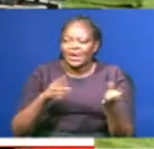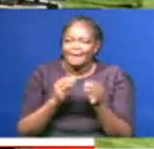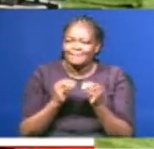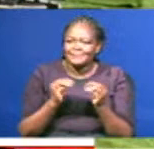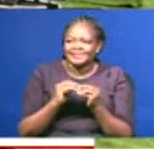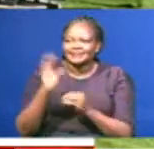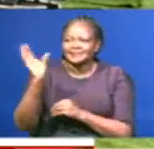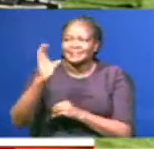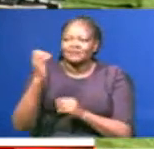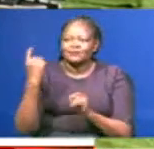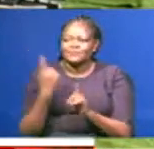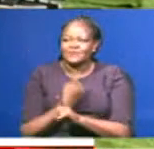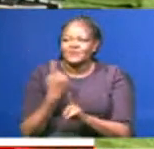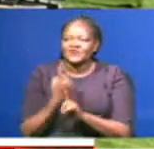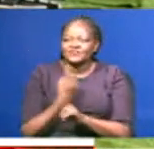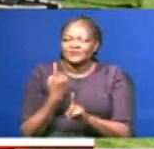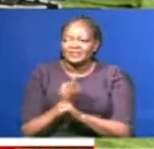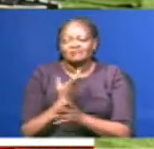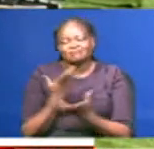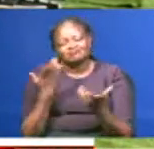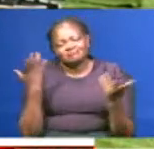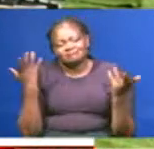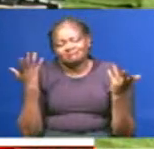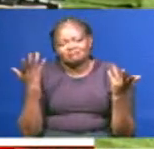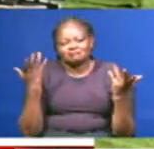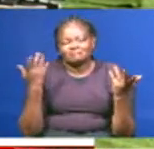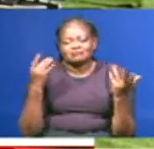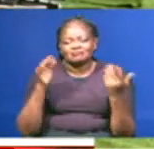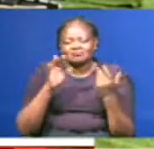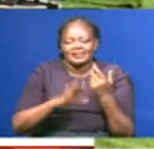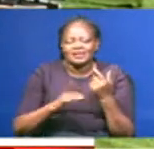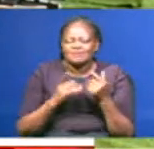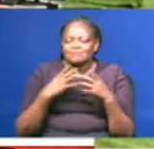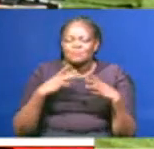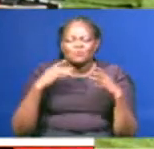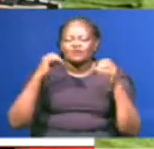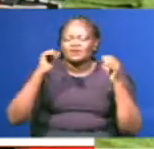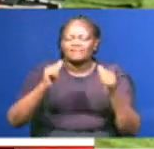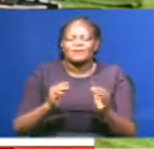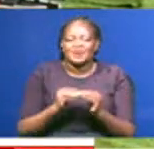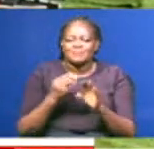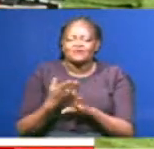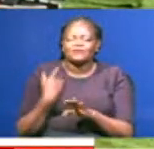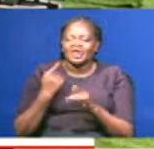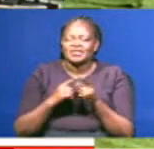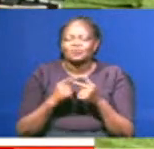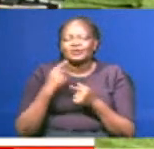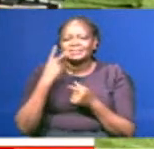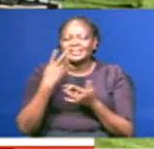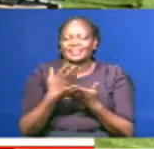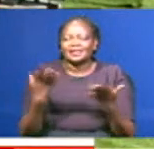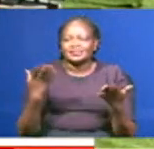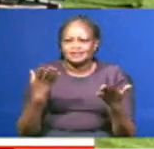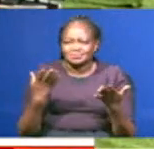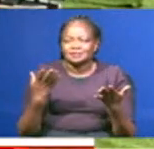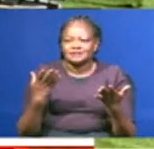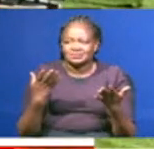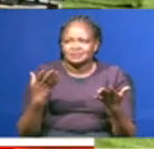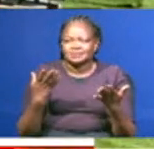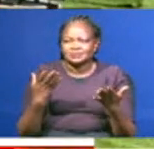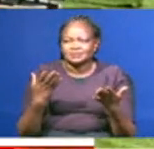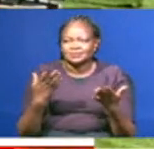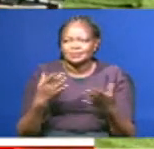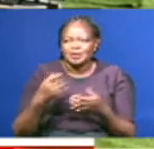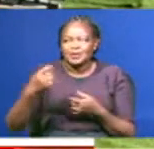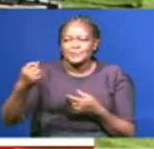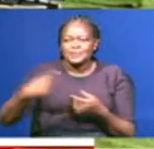from different, you know, people we've never met before. And also we've noticed one thing we're being told is just text, you know,